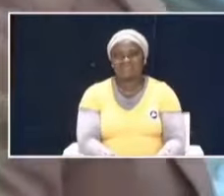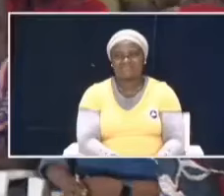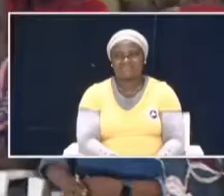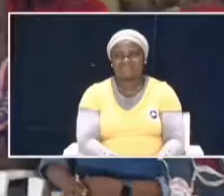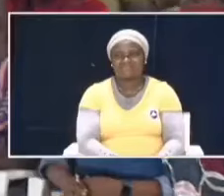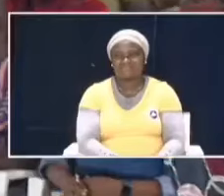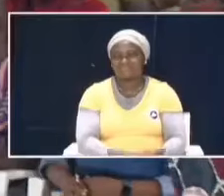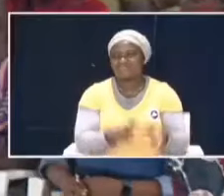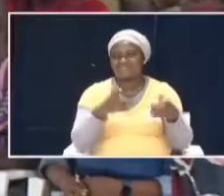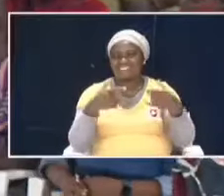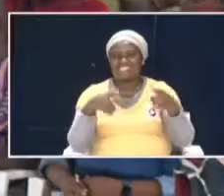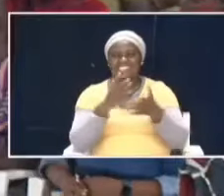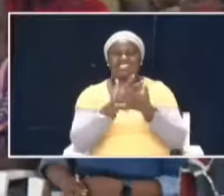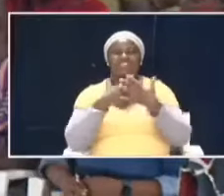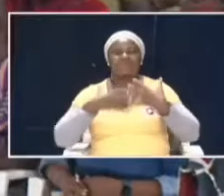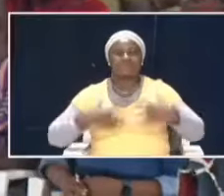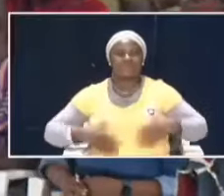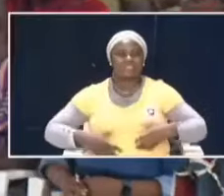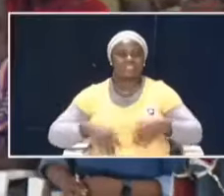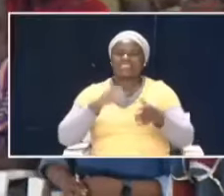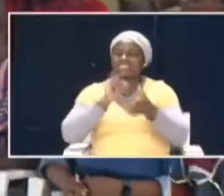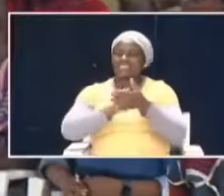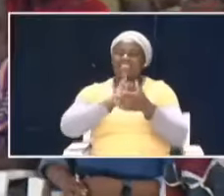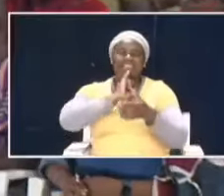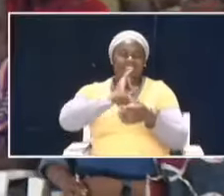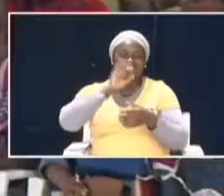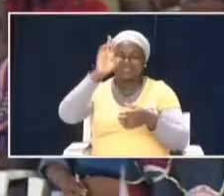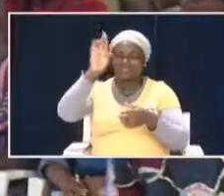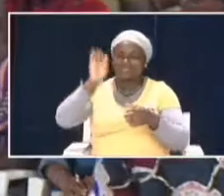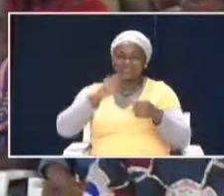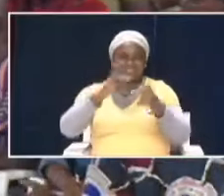Let somebody who is being repositioned tonight shout it unto us,